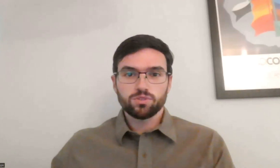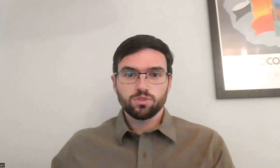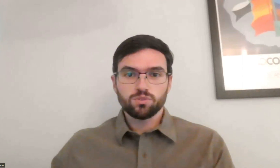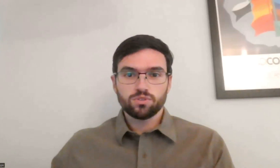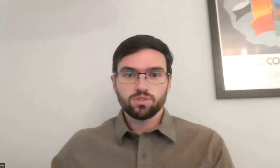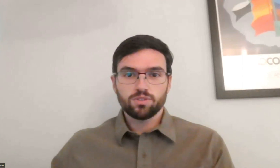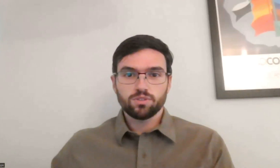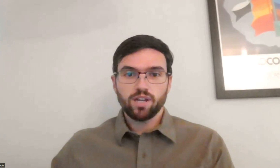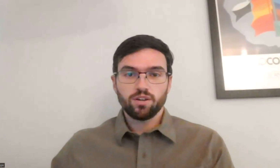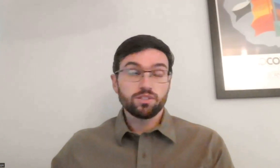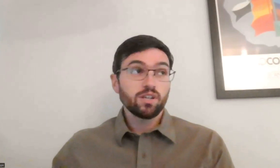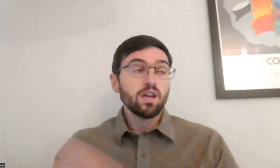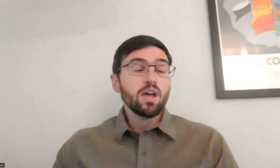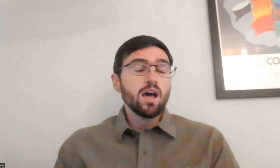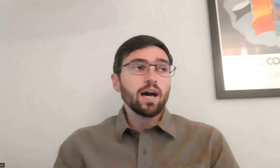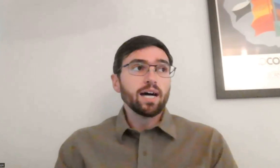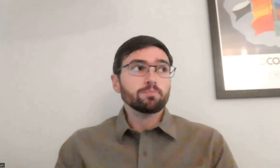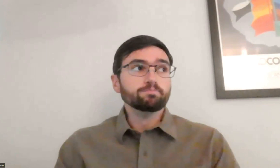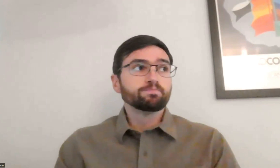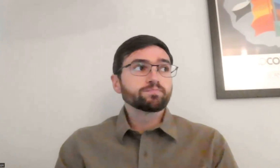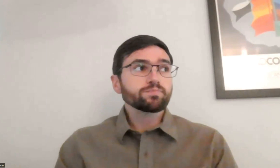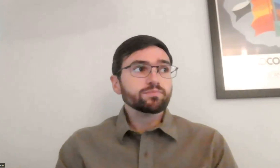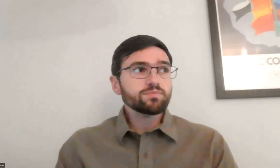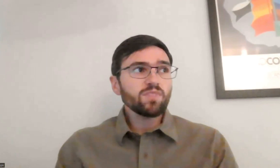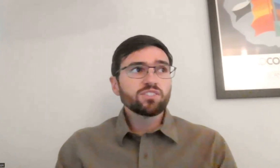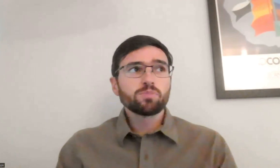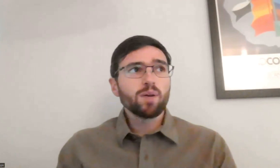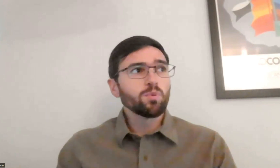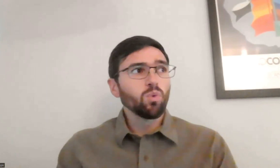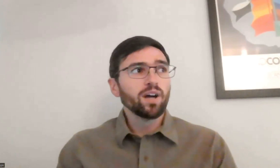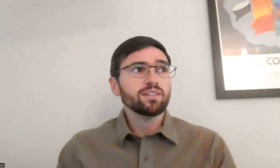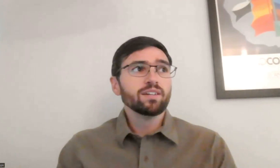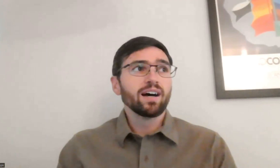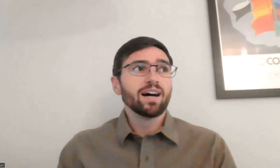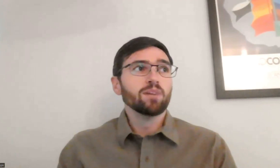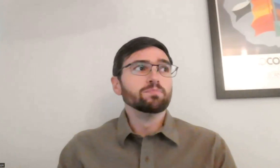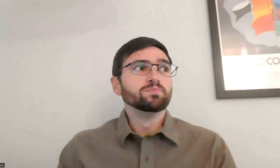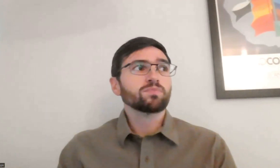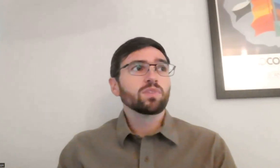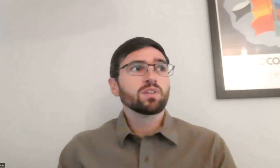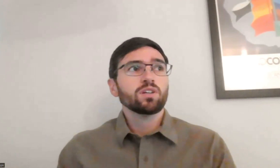through those areas. This is probably number one.